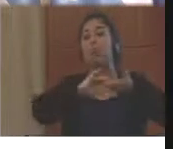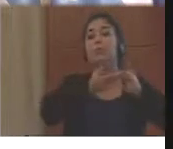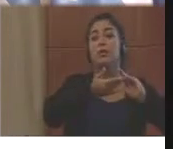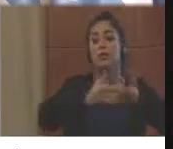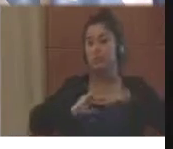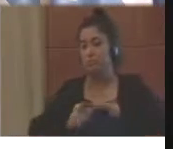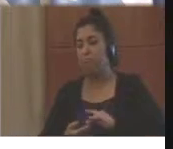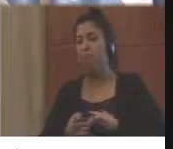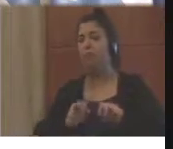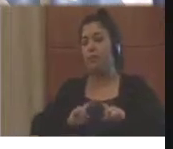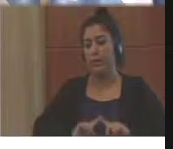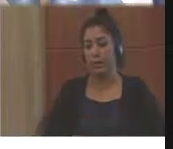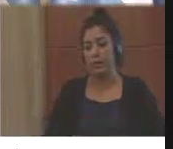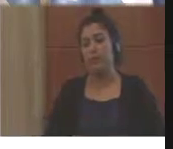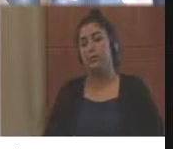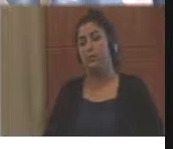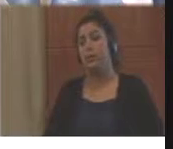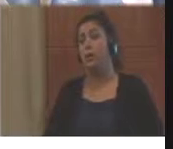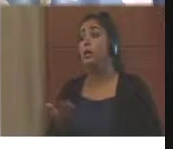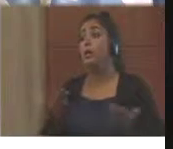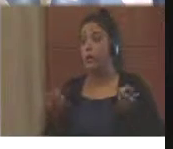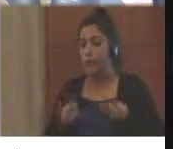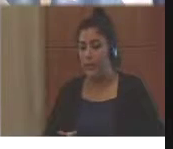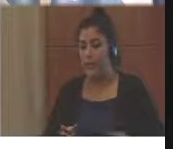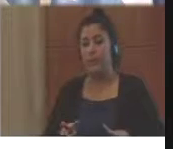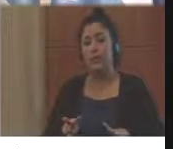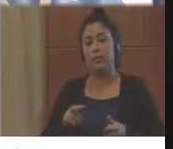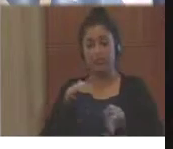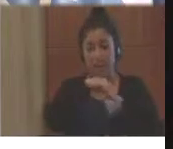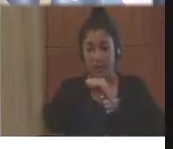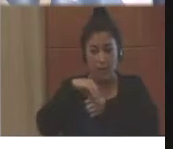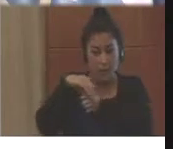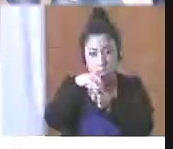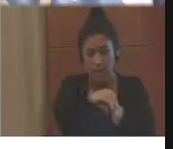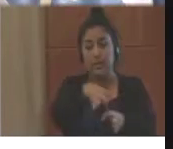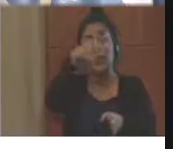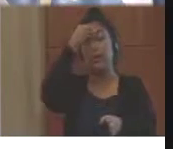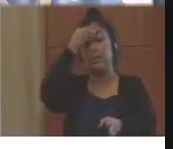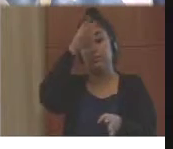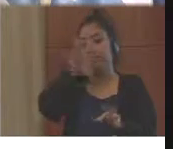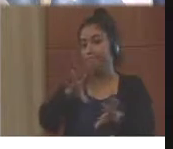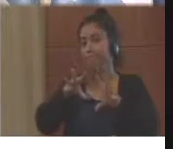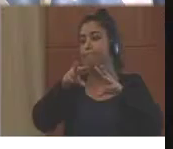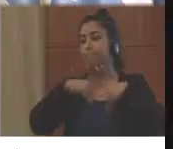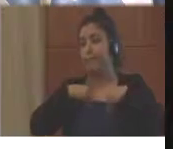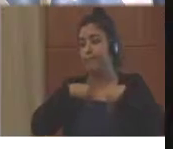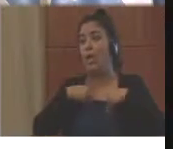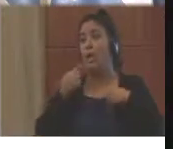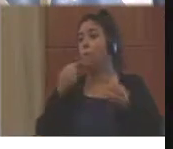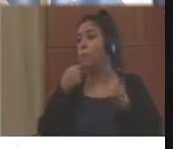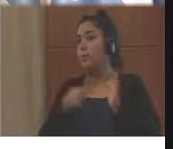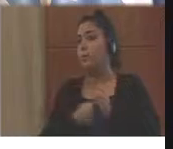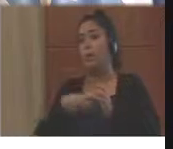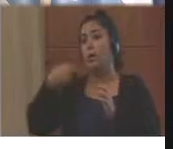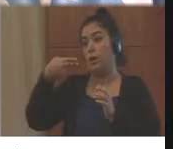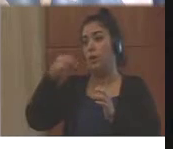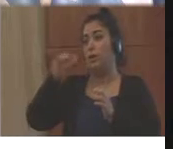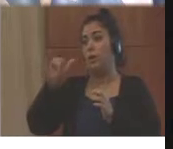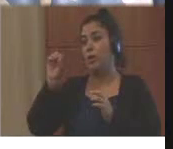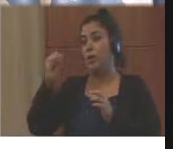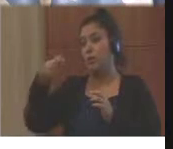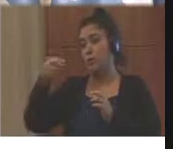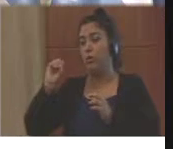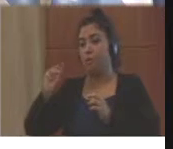territories, and to follow the guidelines that can be, that are offered by